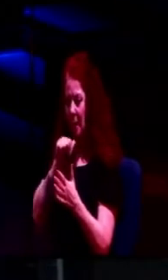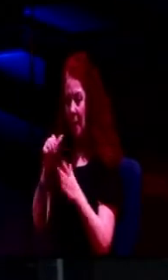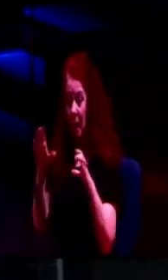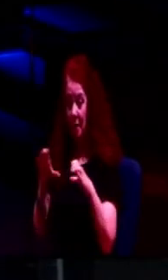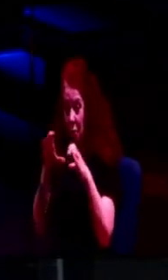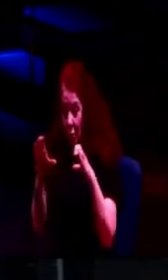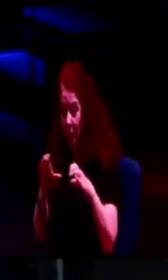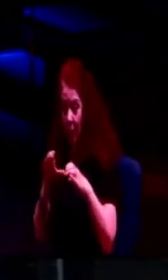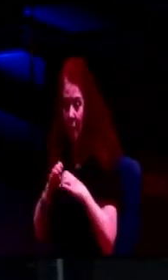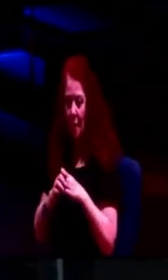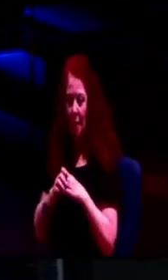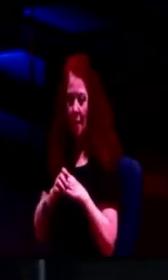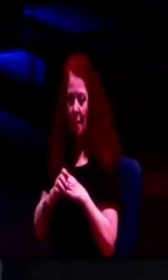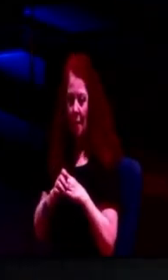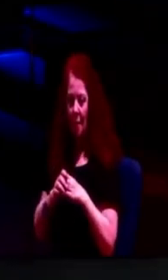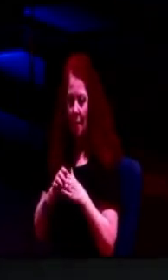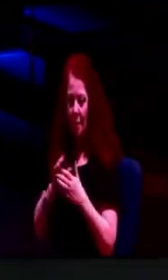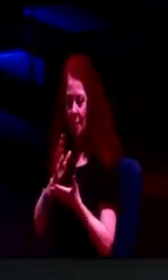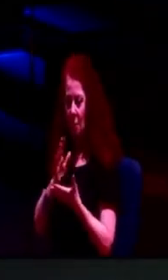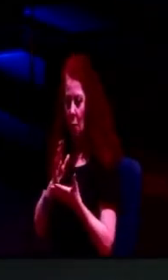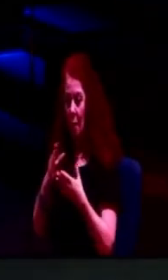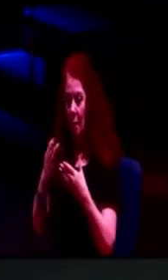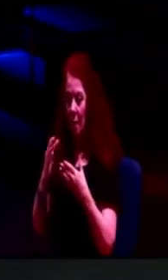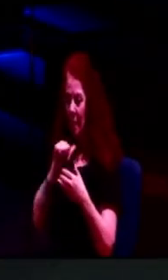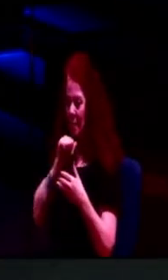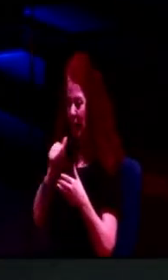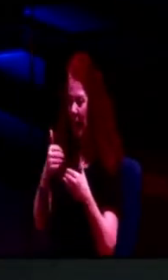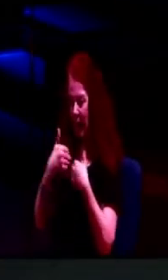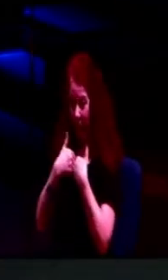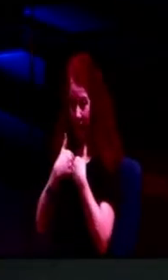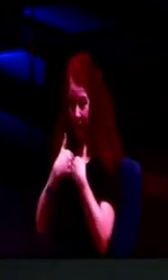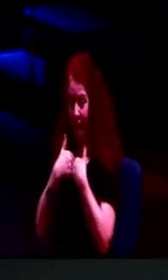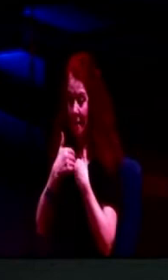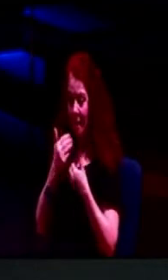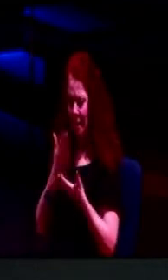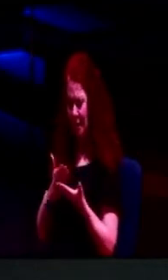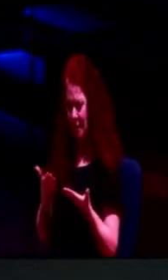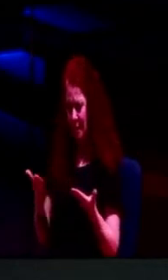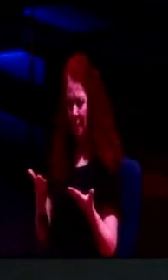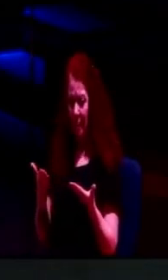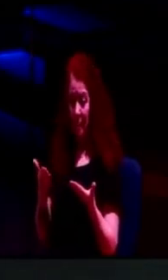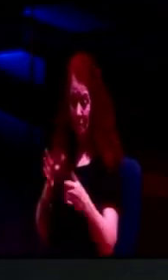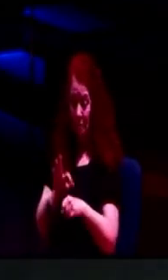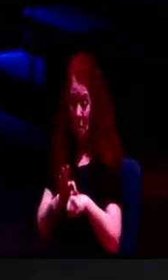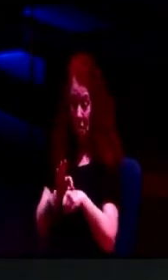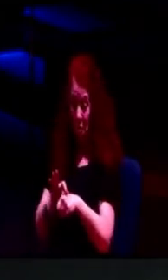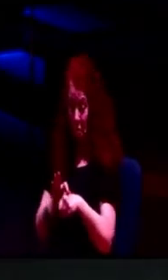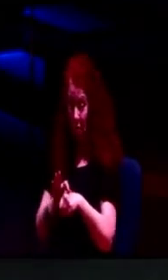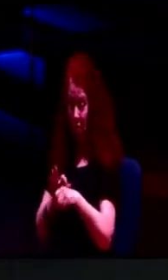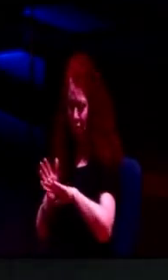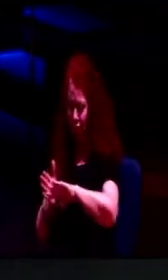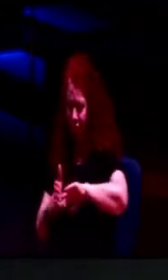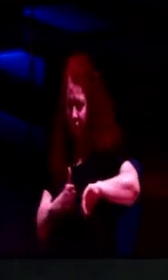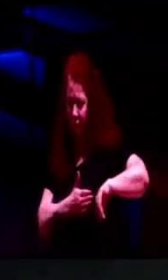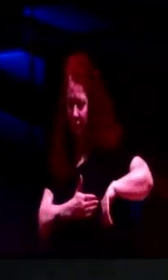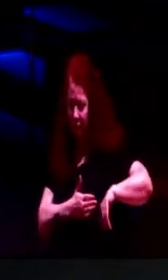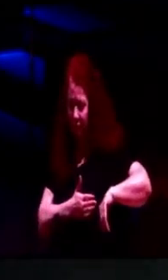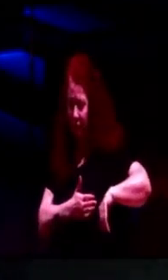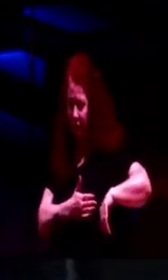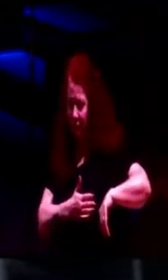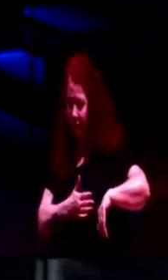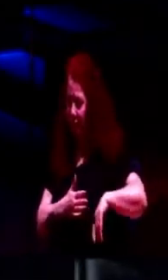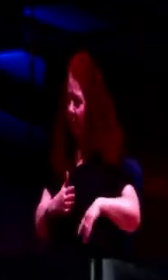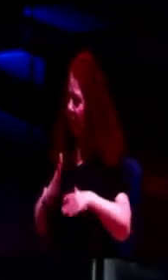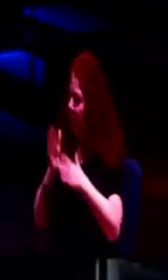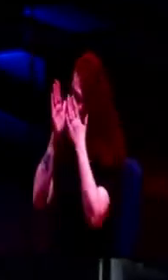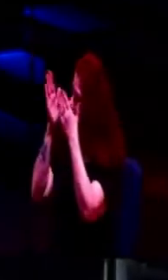This kingdom, this kingdom of God, this great treasure that Jesus talks about, when you find it, and